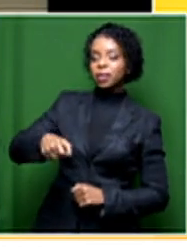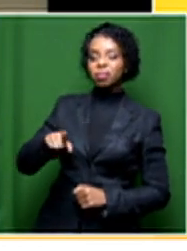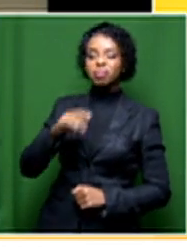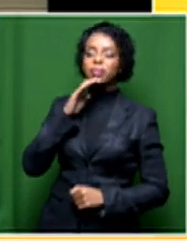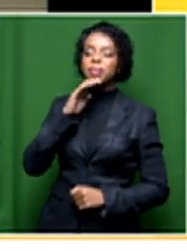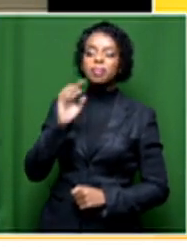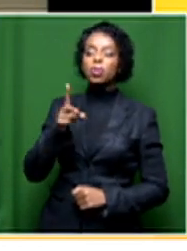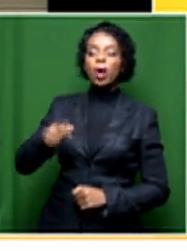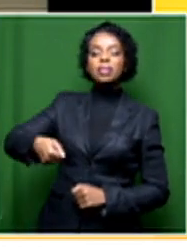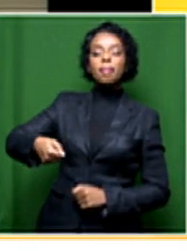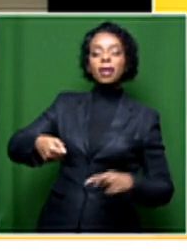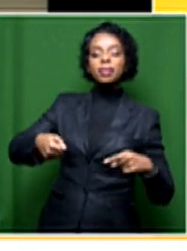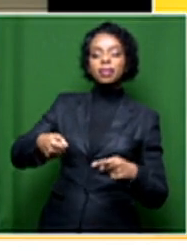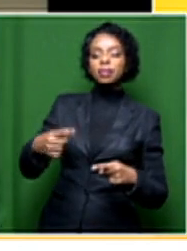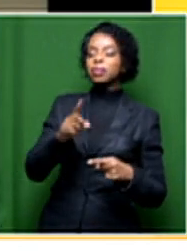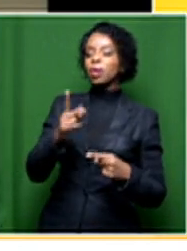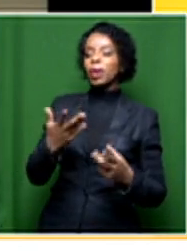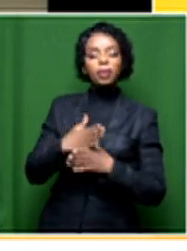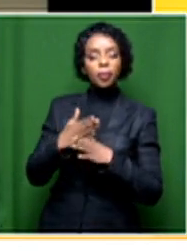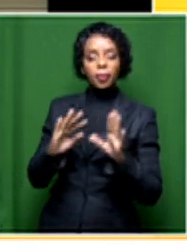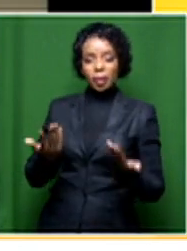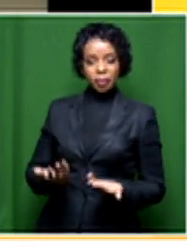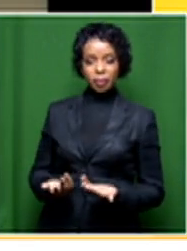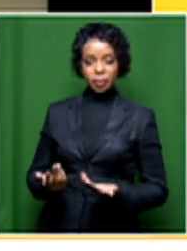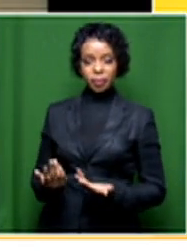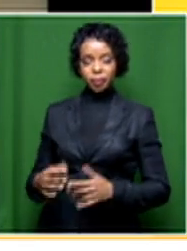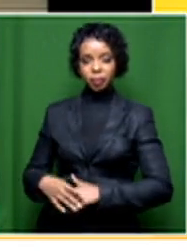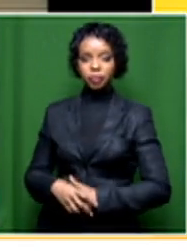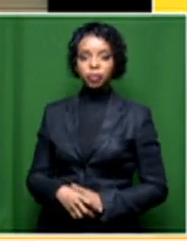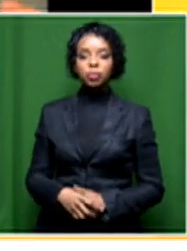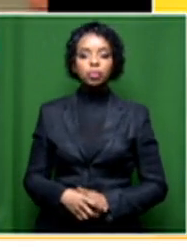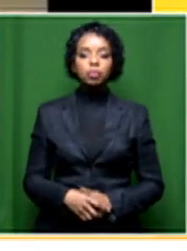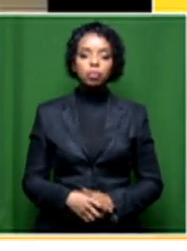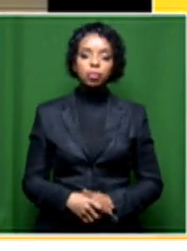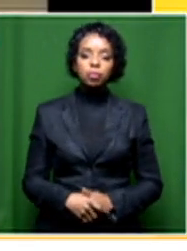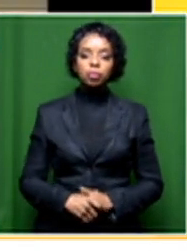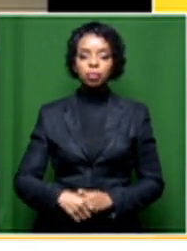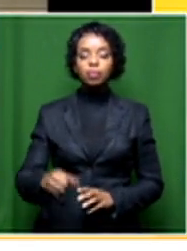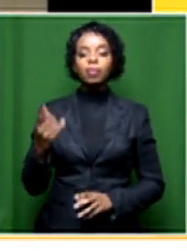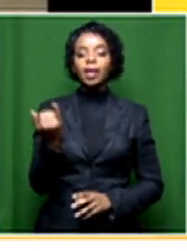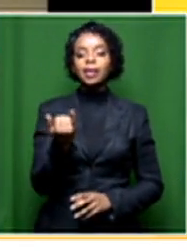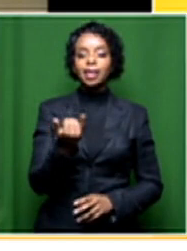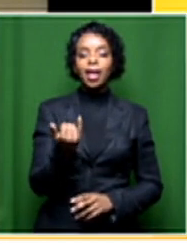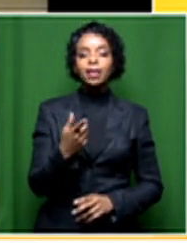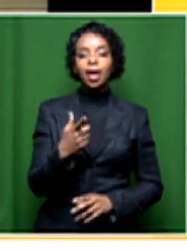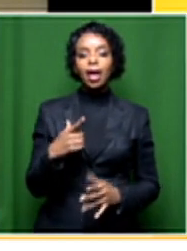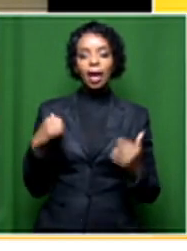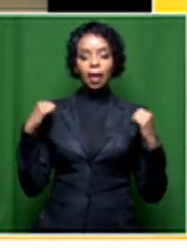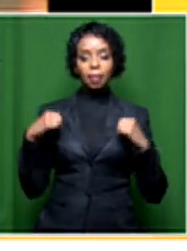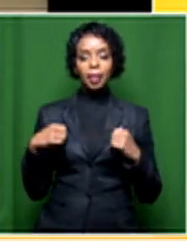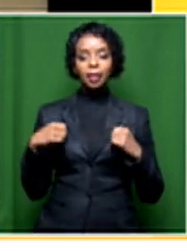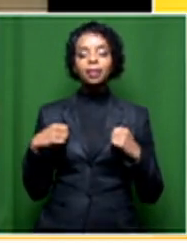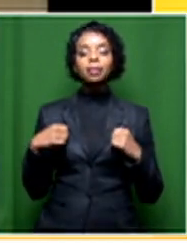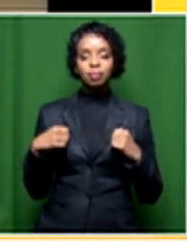this bag is and how it works. Well, it is like a duffel bag that you can wear